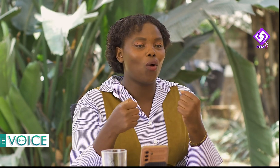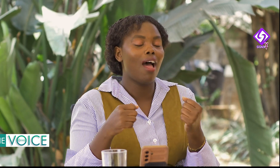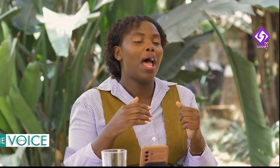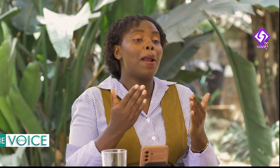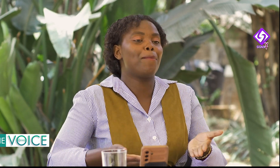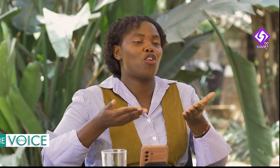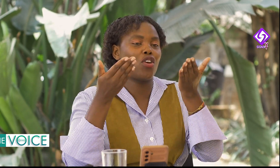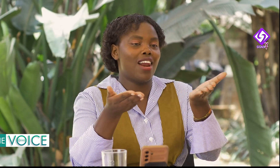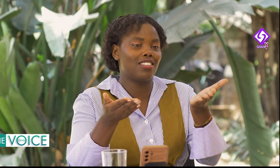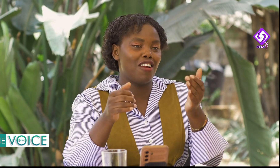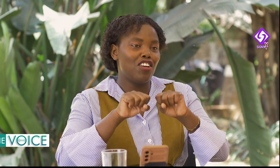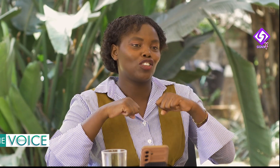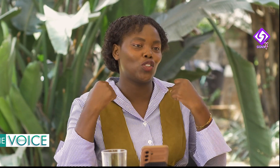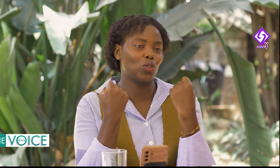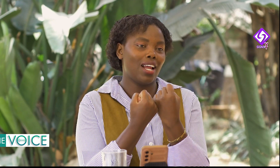to help people have